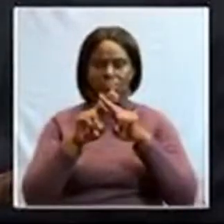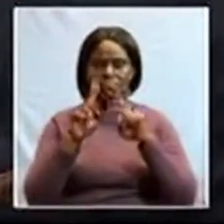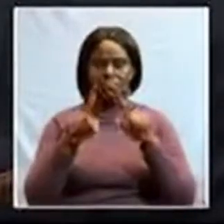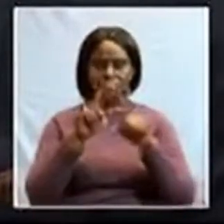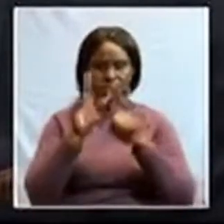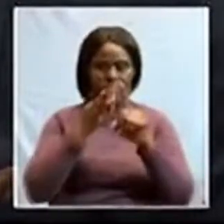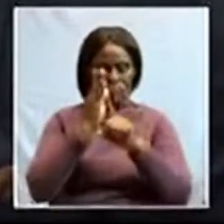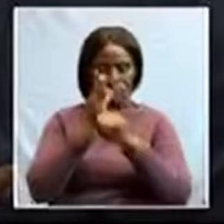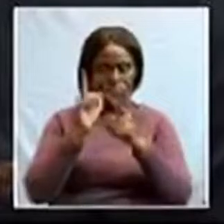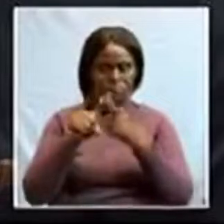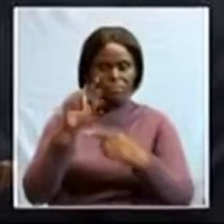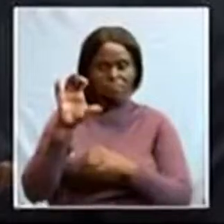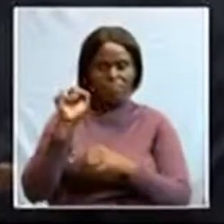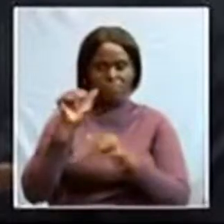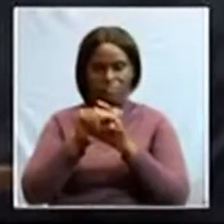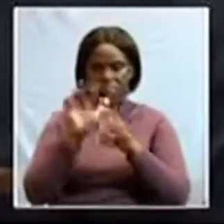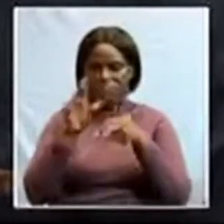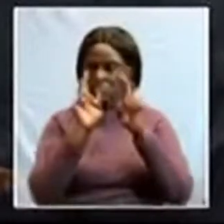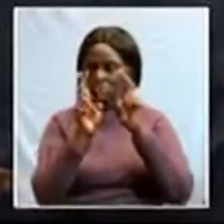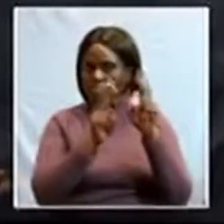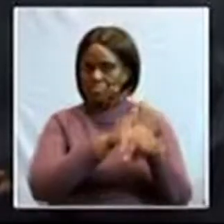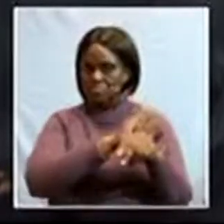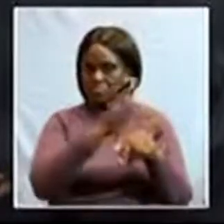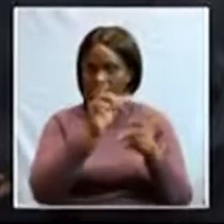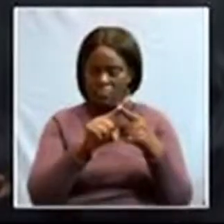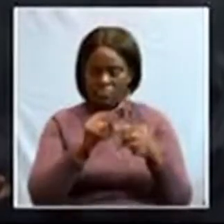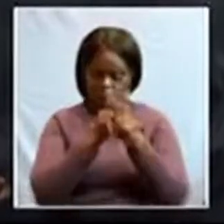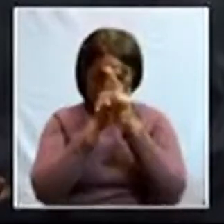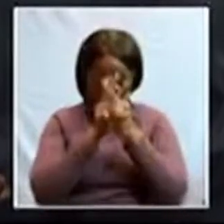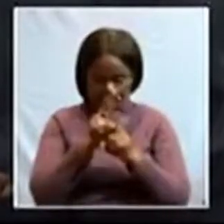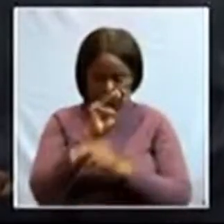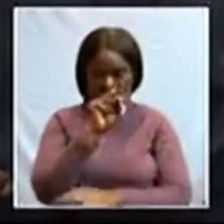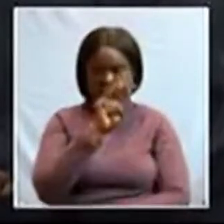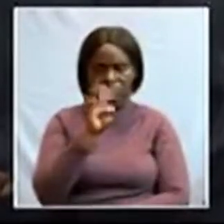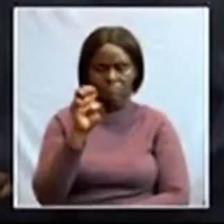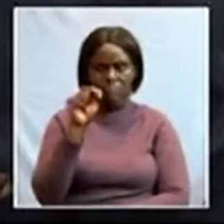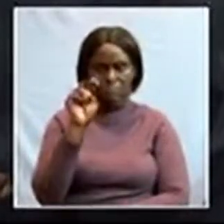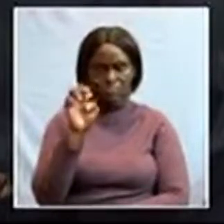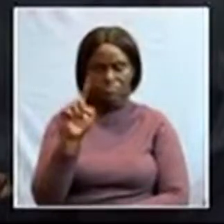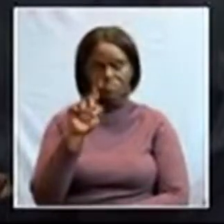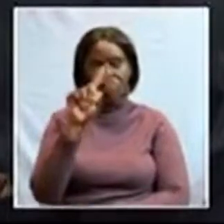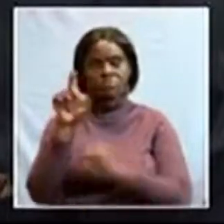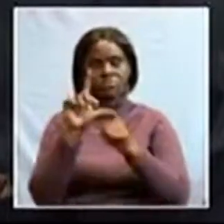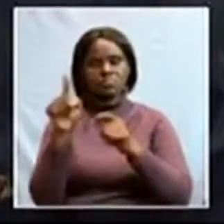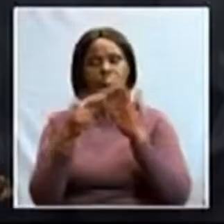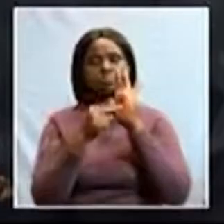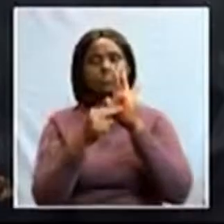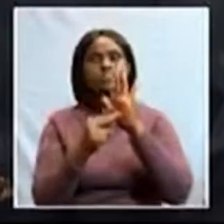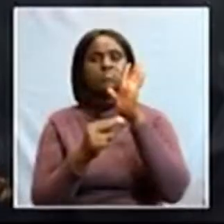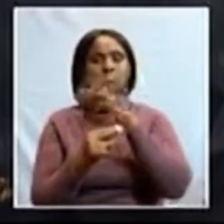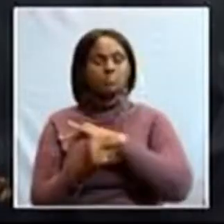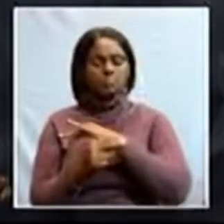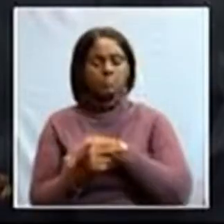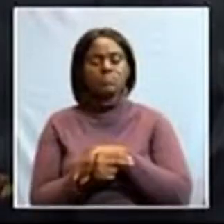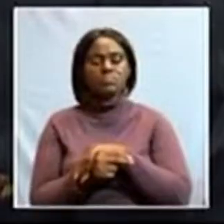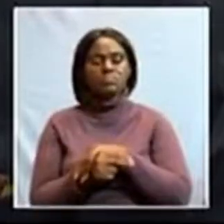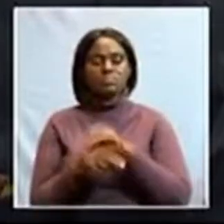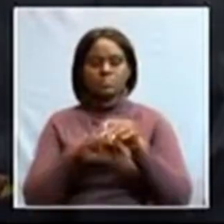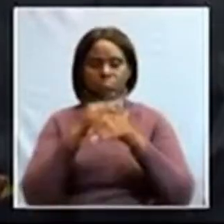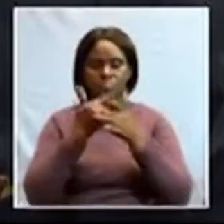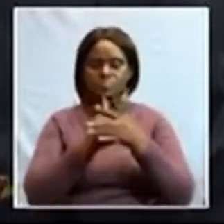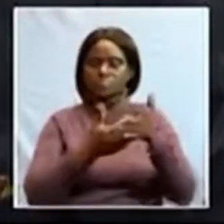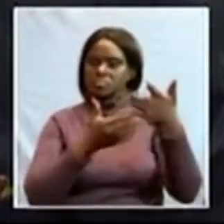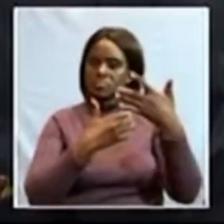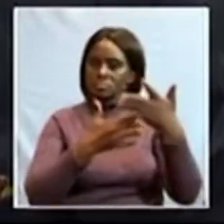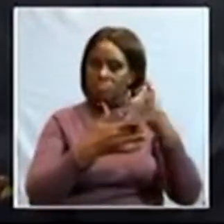goes to the CS. In your response to Honorable Mwene's question, you indicated that all the documents